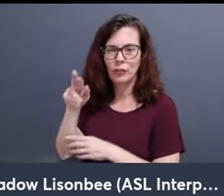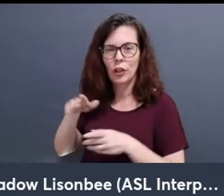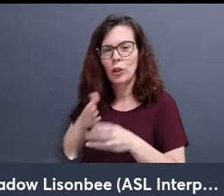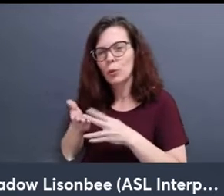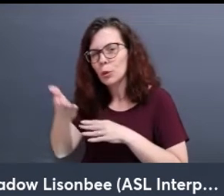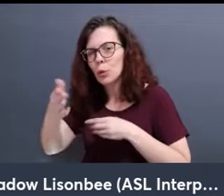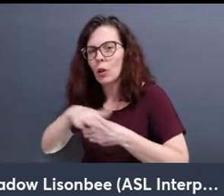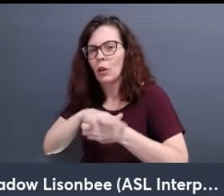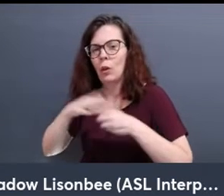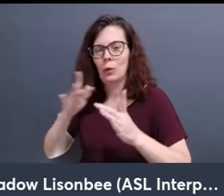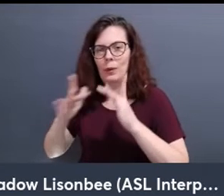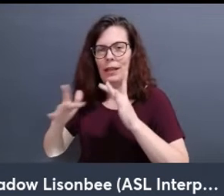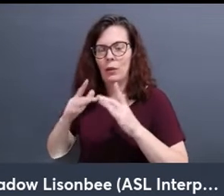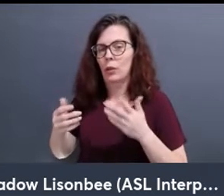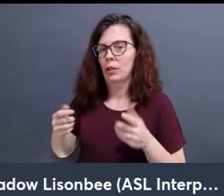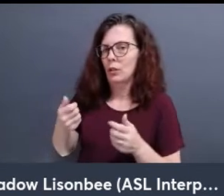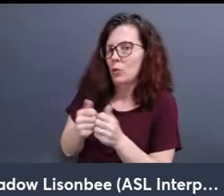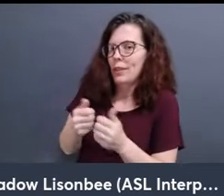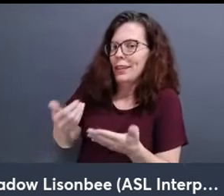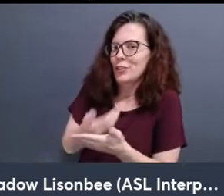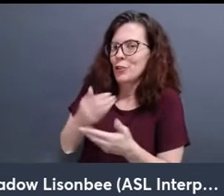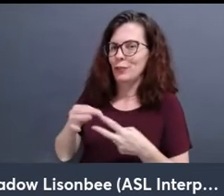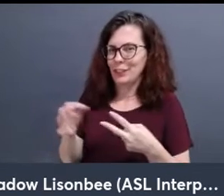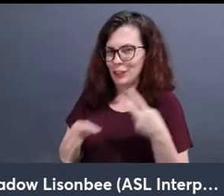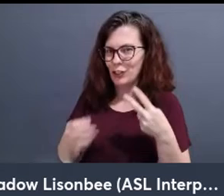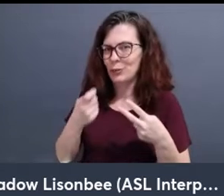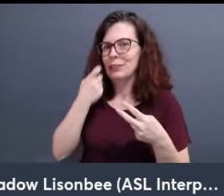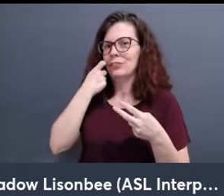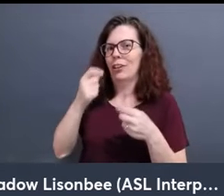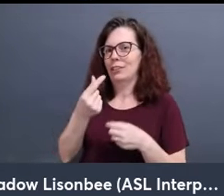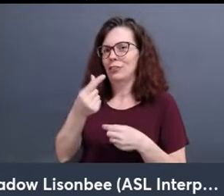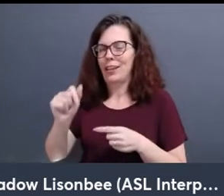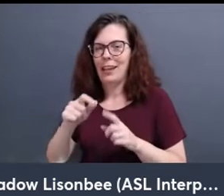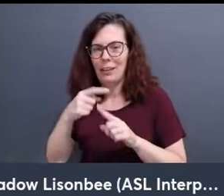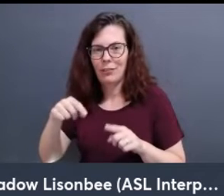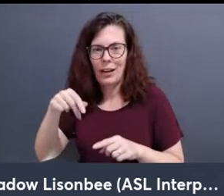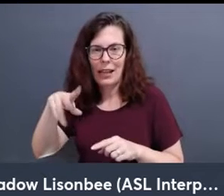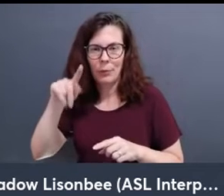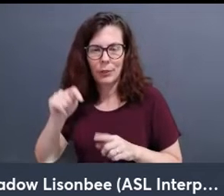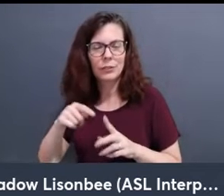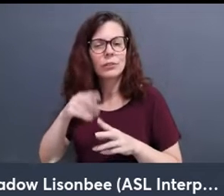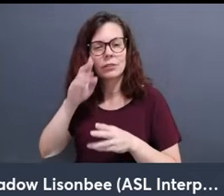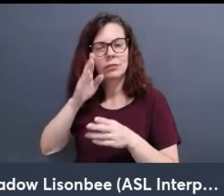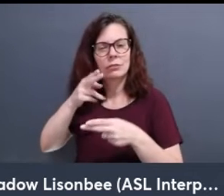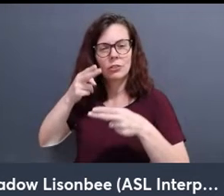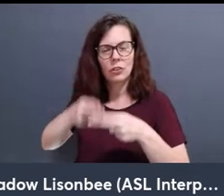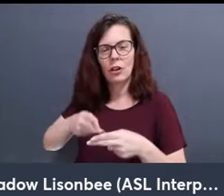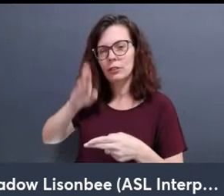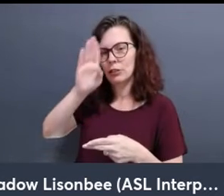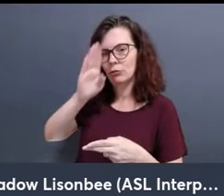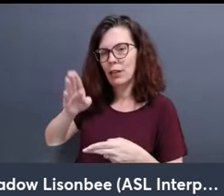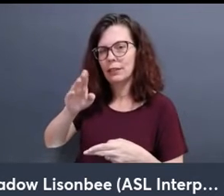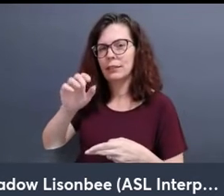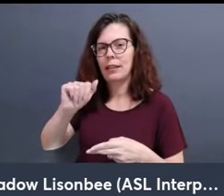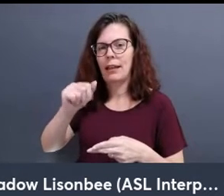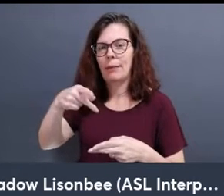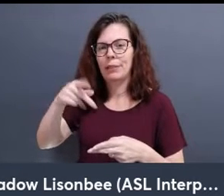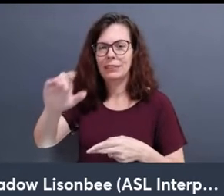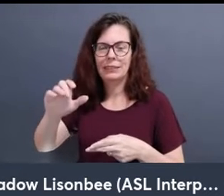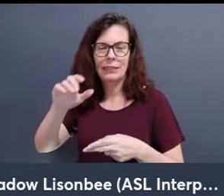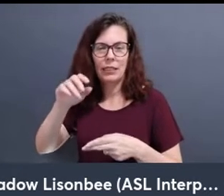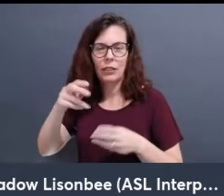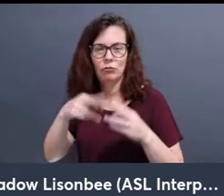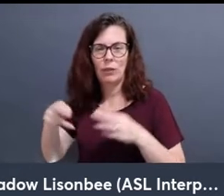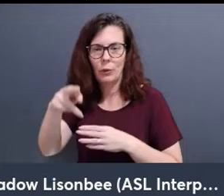new feature that we recently GA'd for Outposts called direct VPC routing, which advertises the private